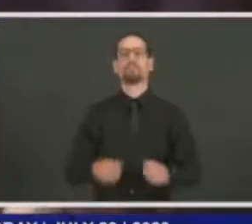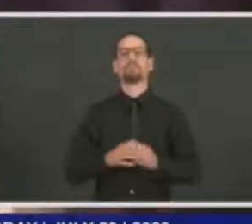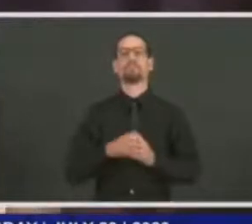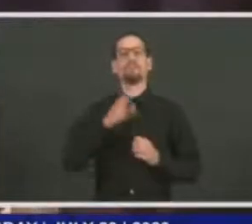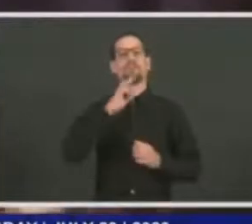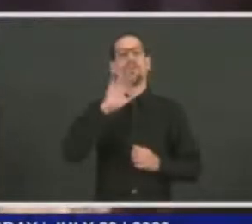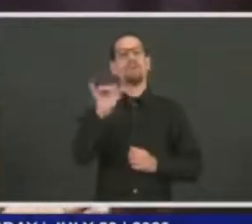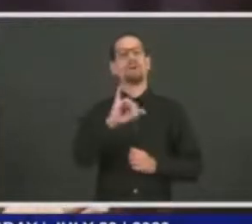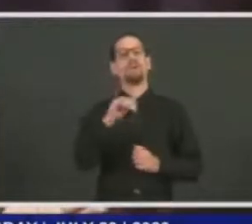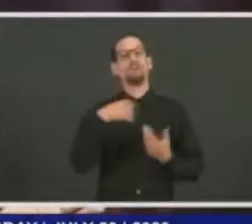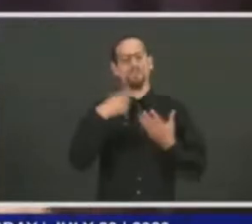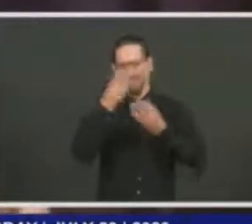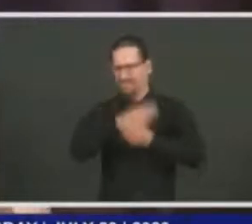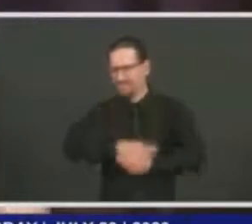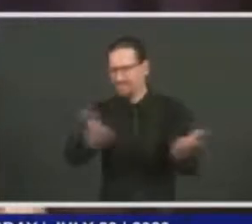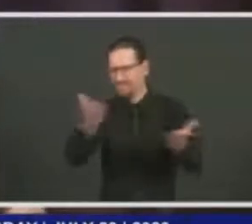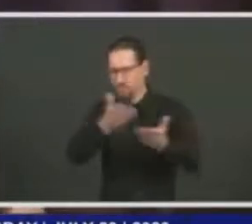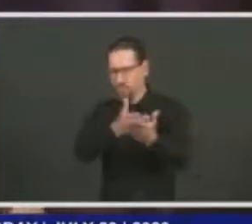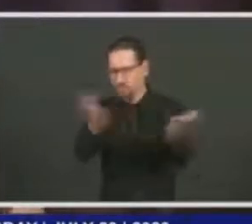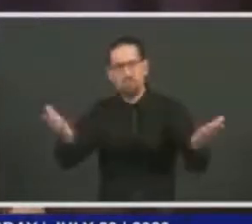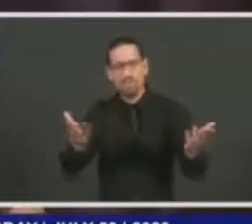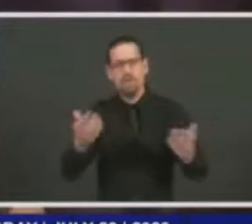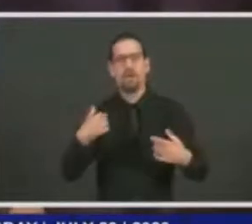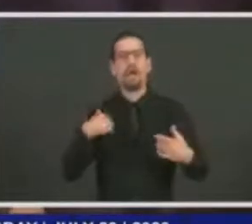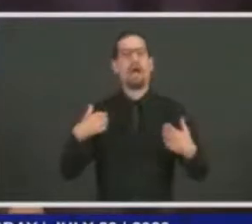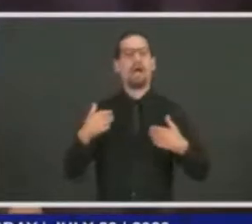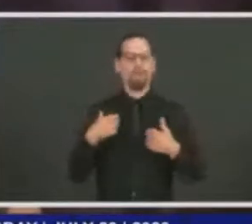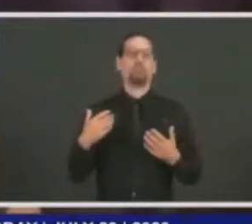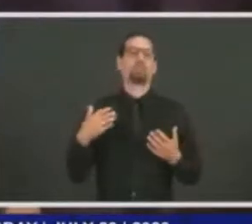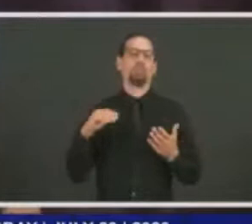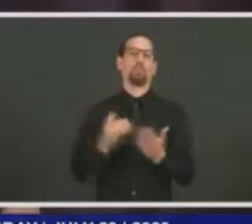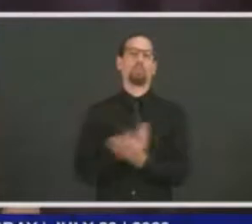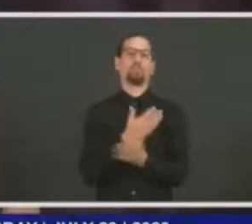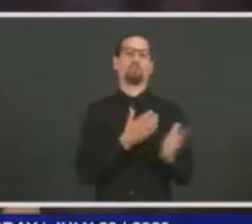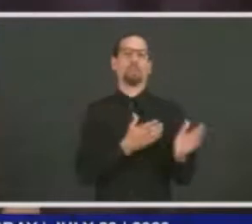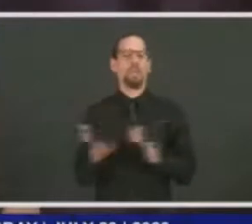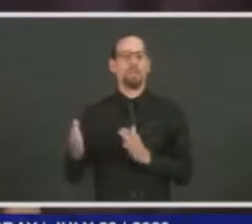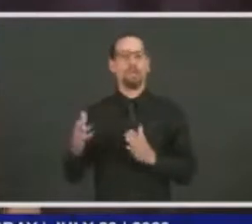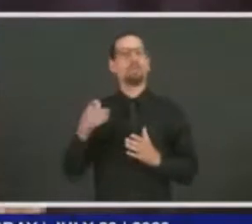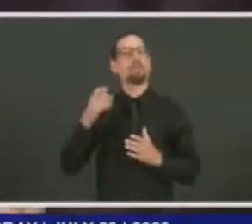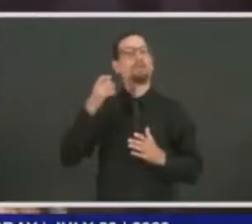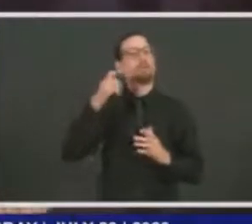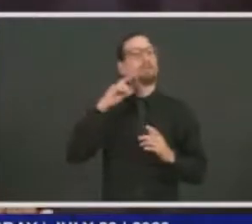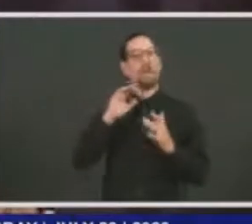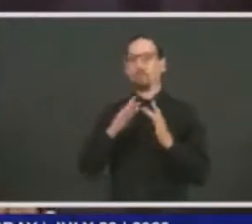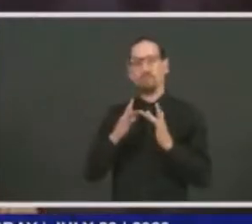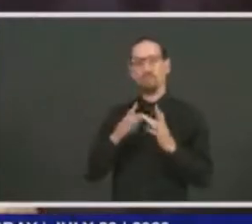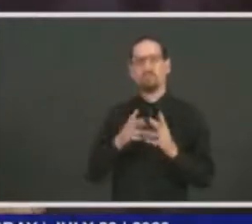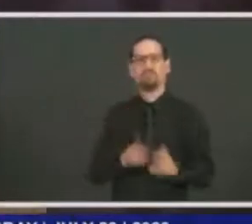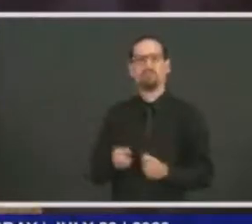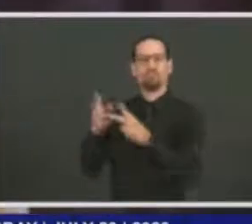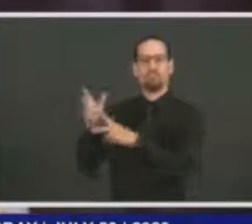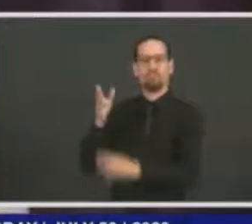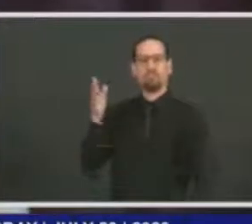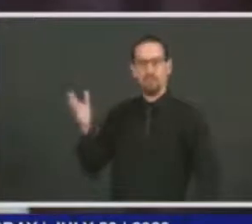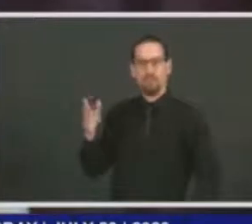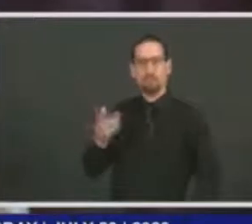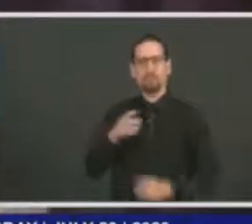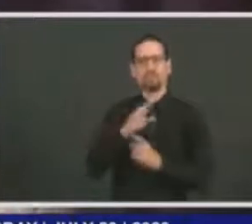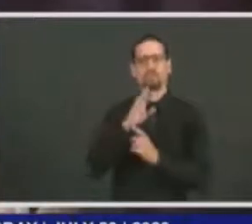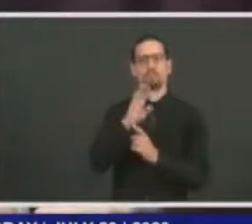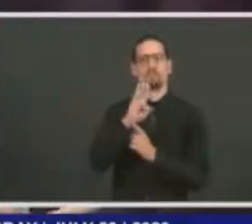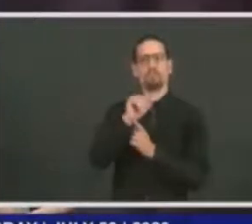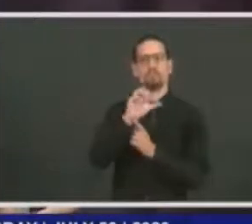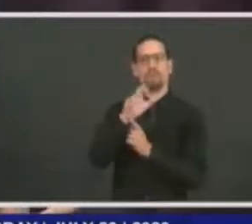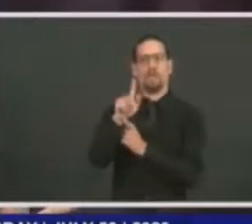information that we have a new website. It's backtoschoolri.com. It's really exciting. We will be posting all